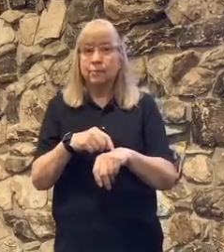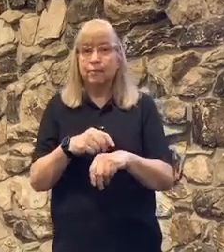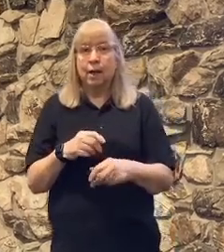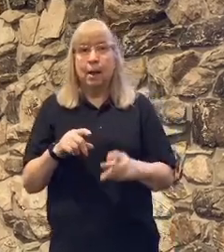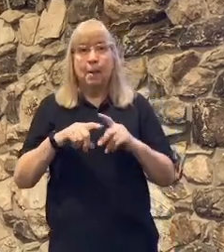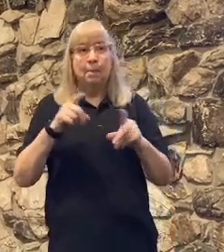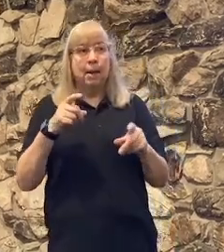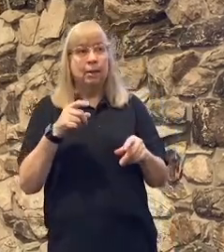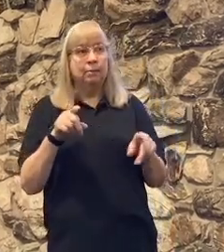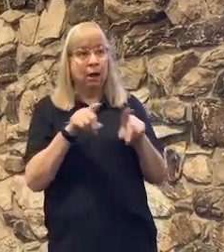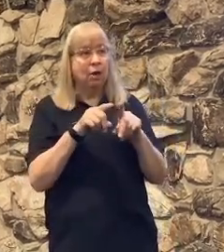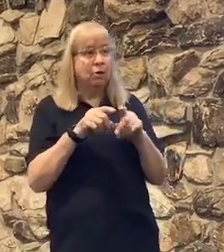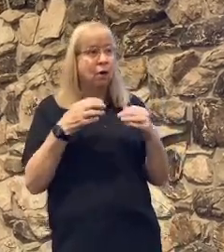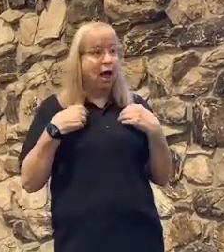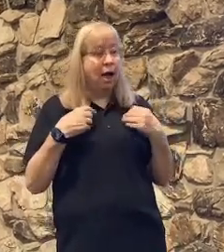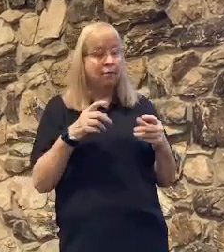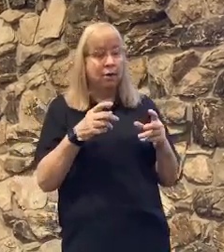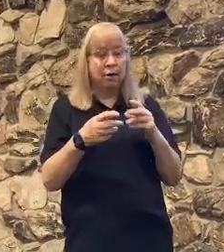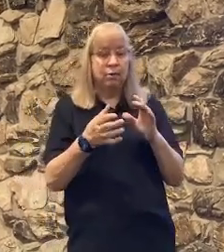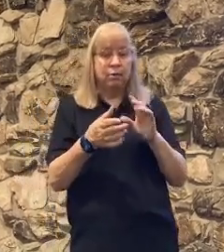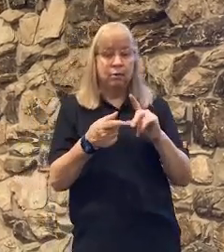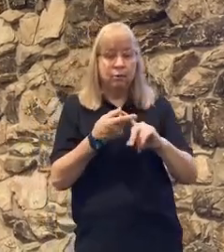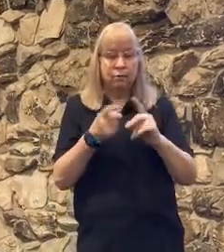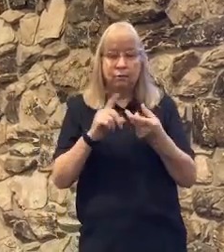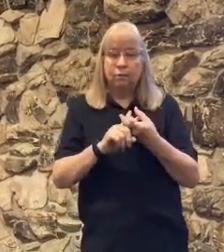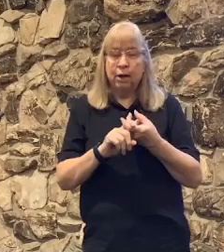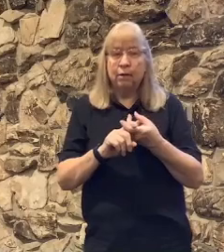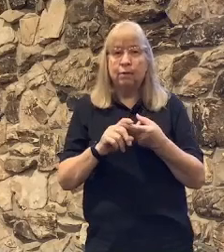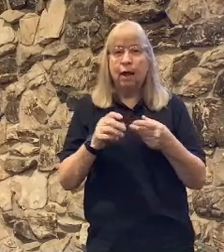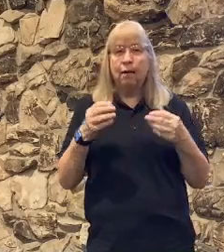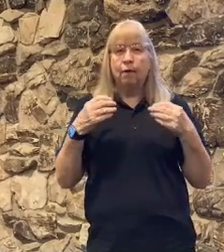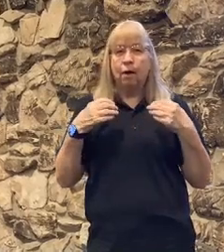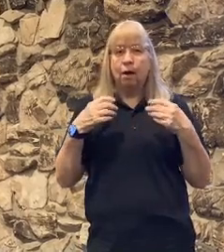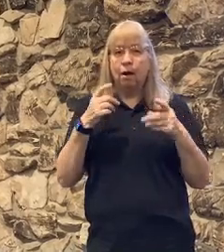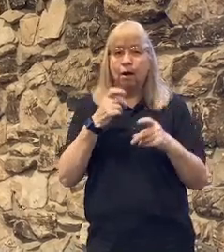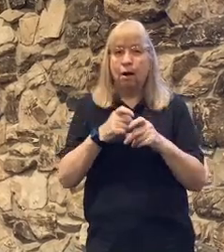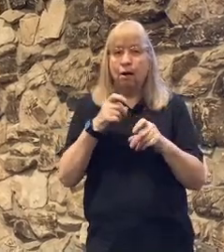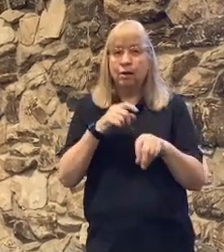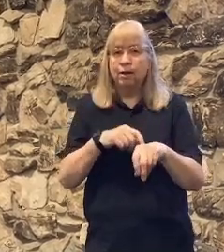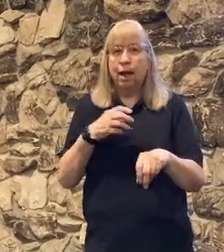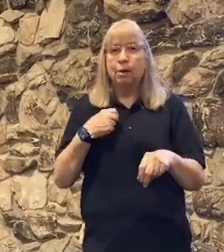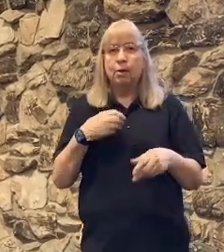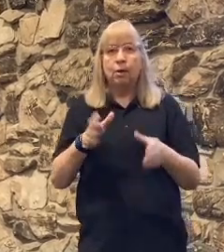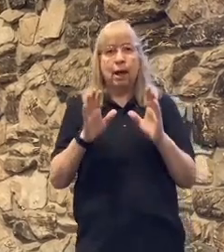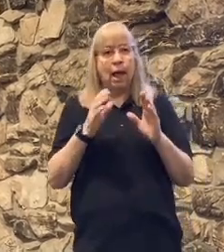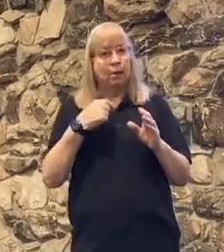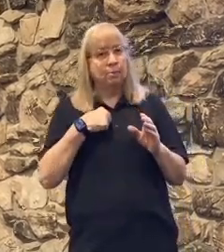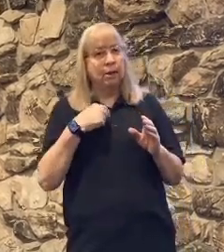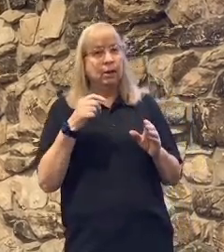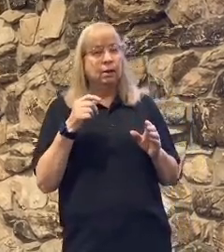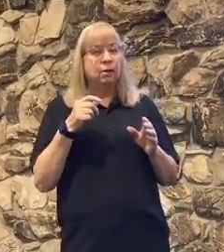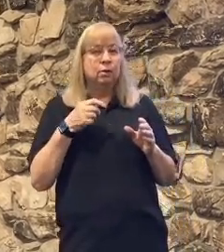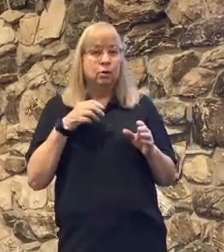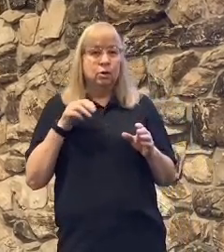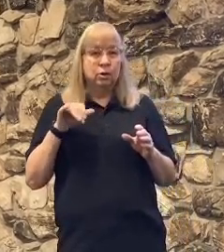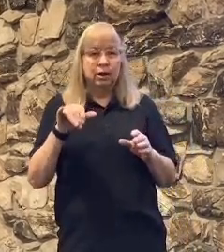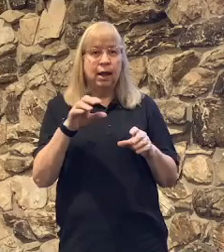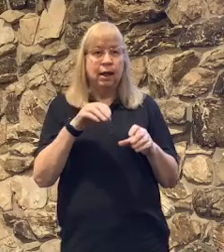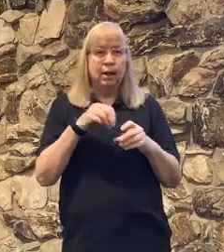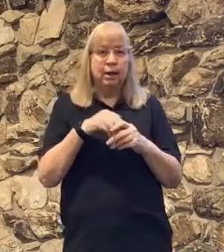But I also have a friend that in those difficult times, she only allows me to stay in that wallow for about 24